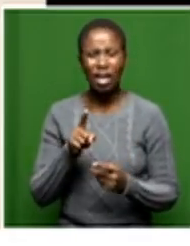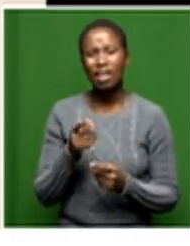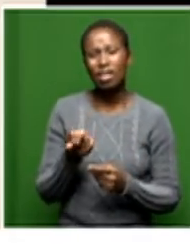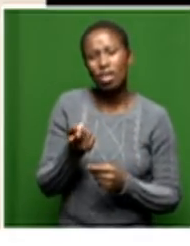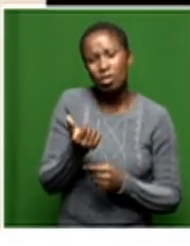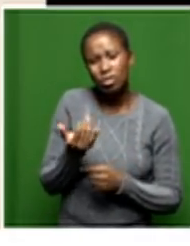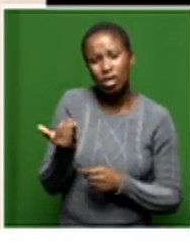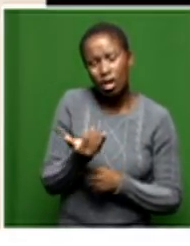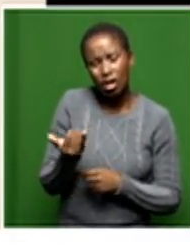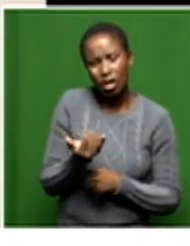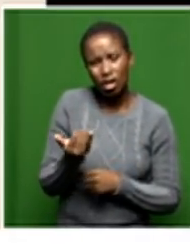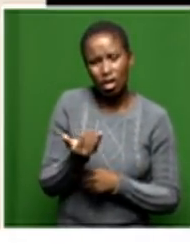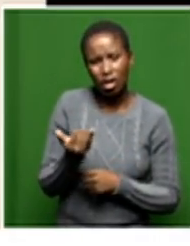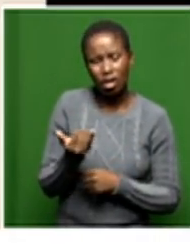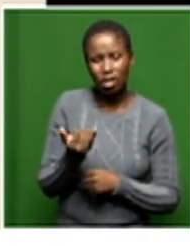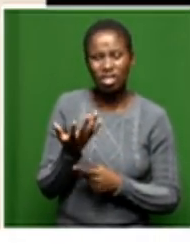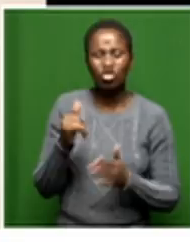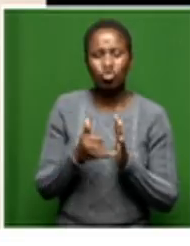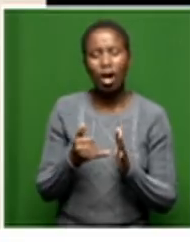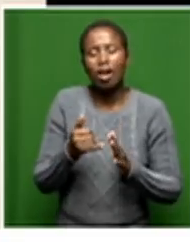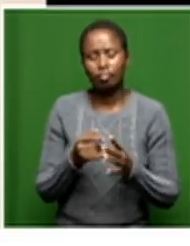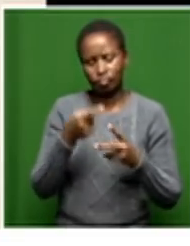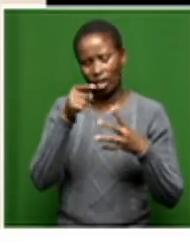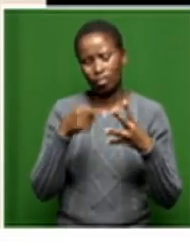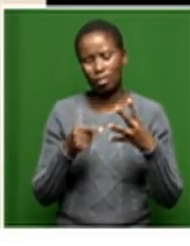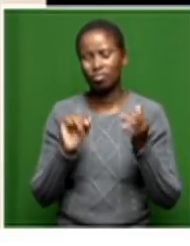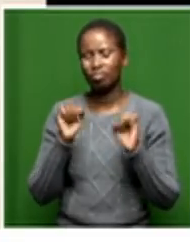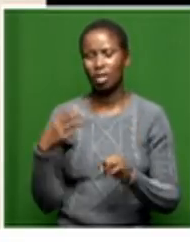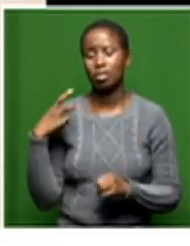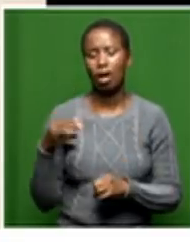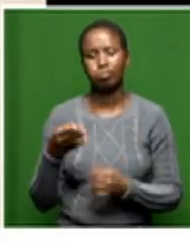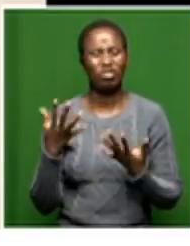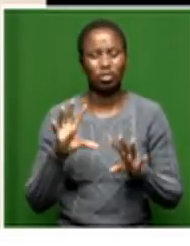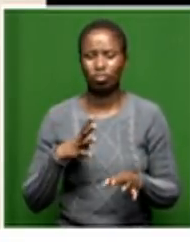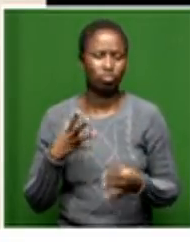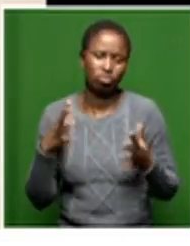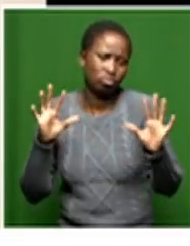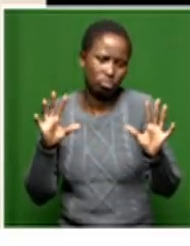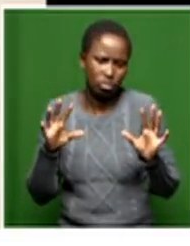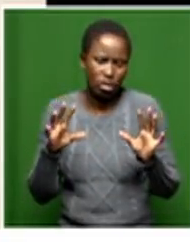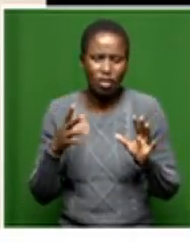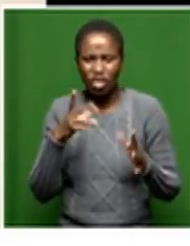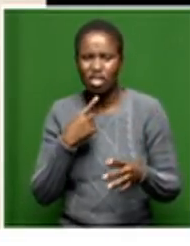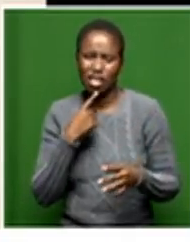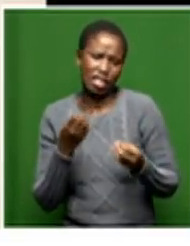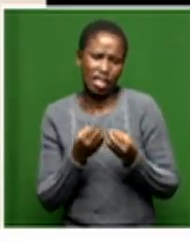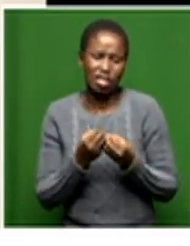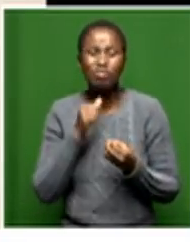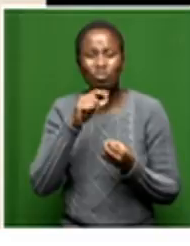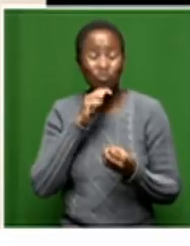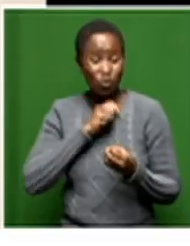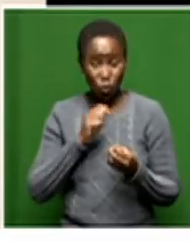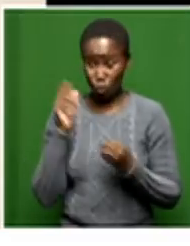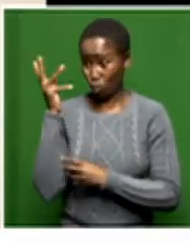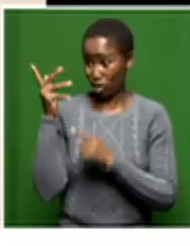like it's a tick box exercise to say the minister has appeared in front of Parliament and said a thing or two, even if it's irrelevant to